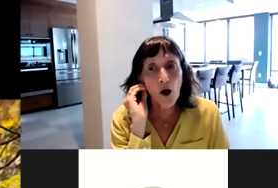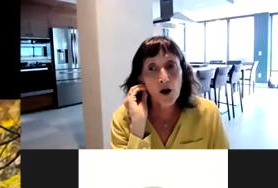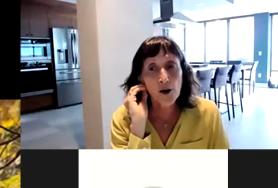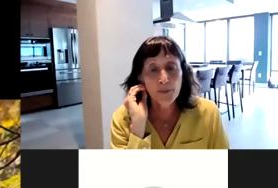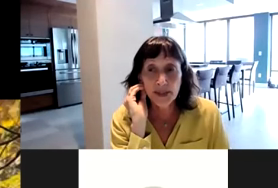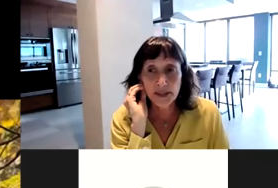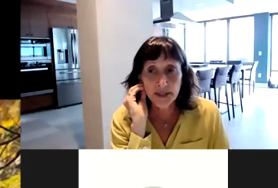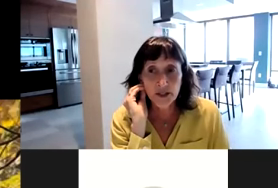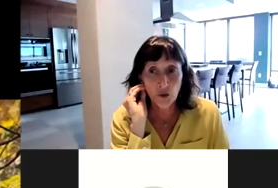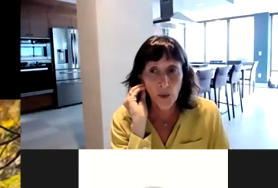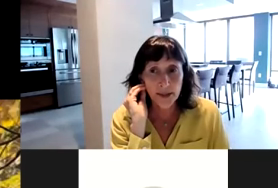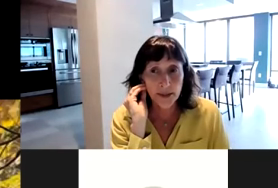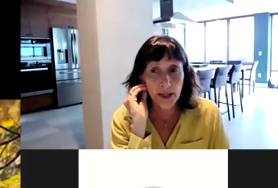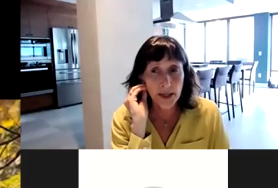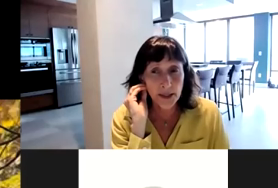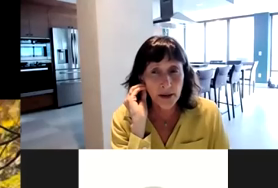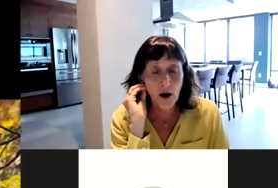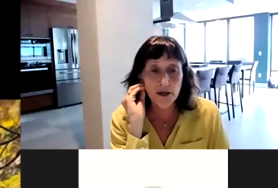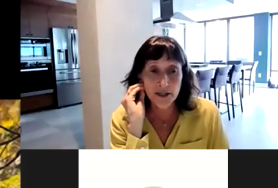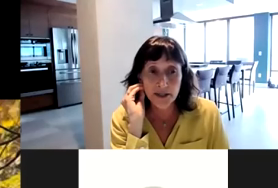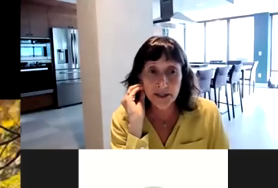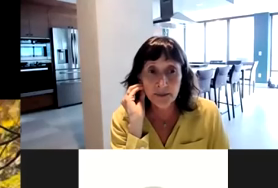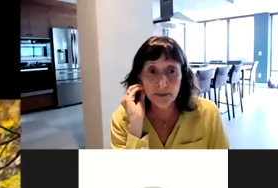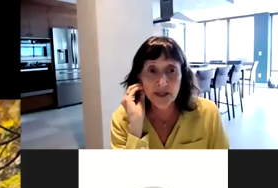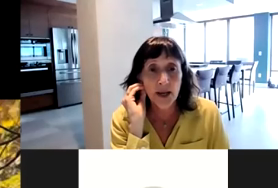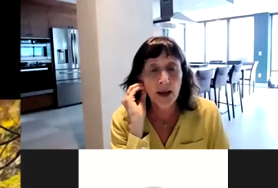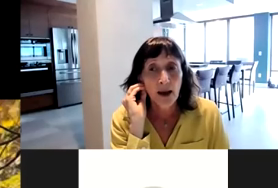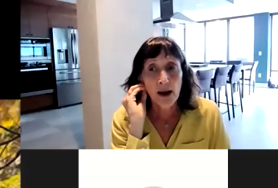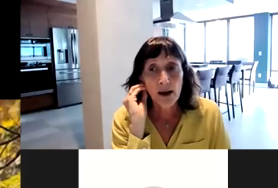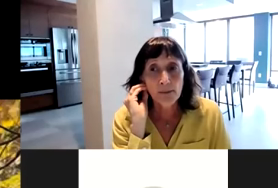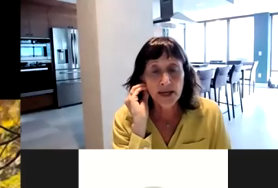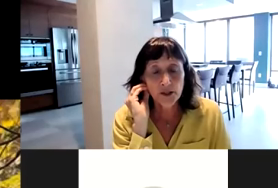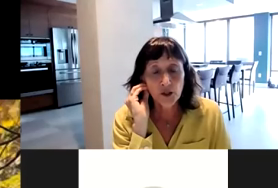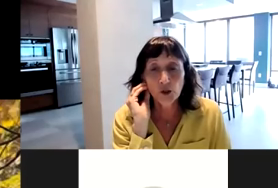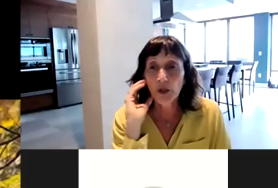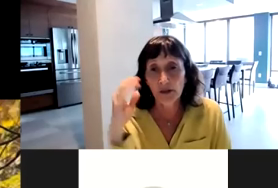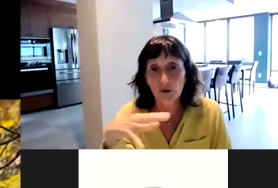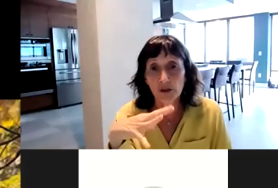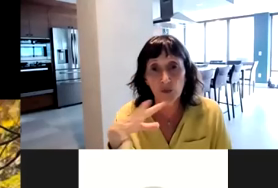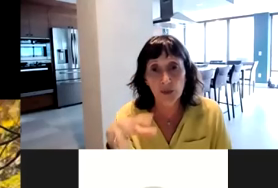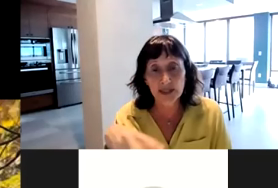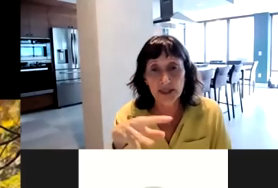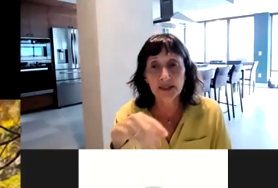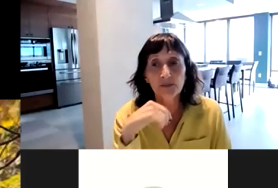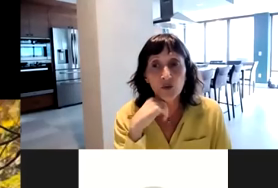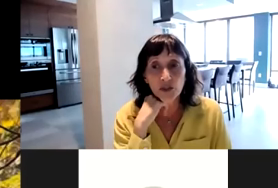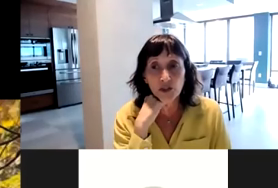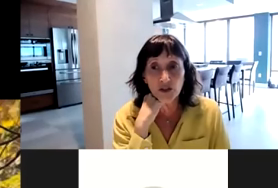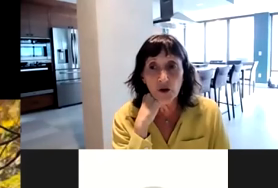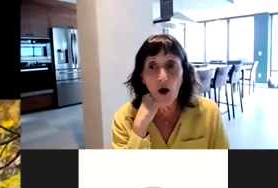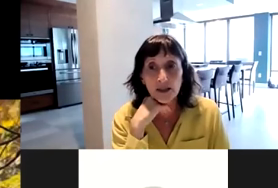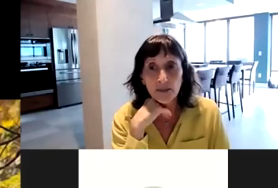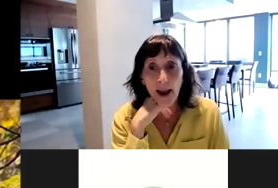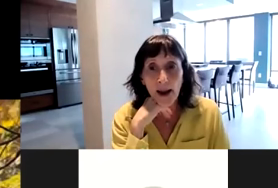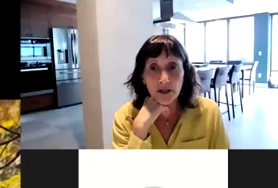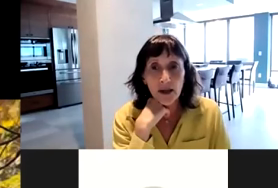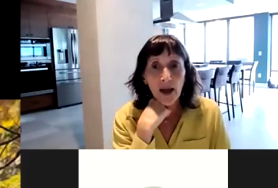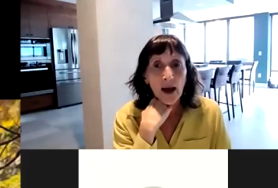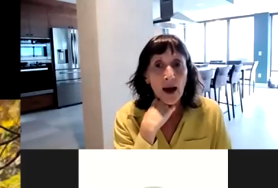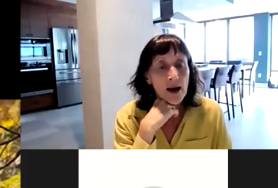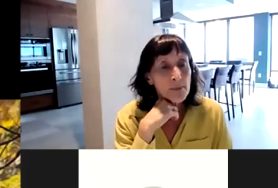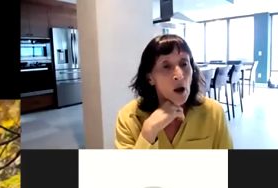in our ability to regulate our systems, including those three systems we just talked